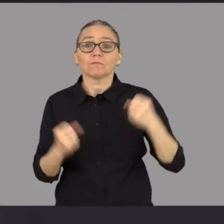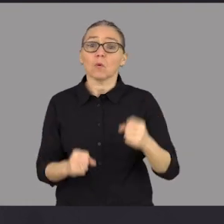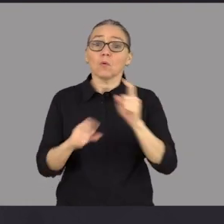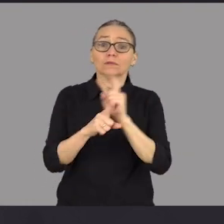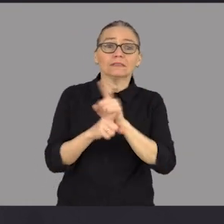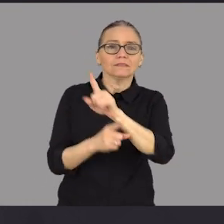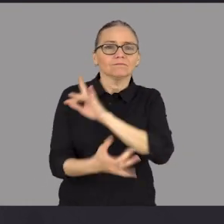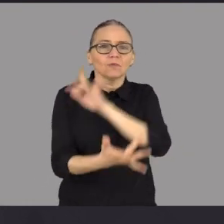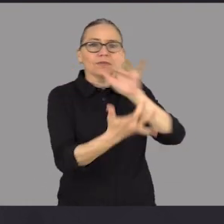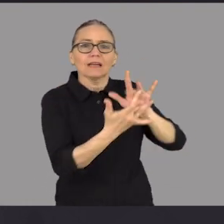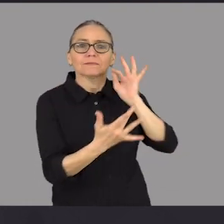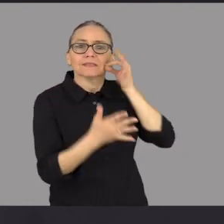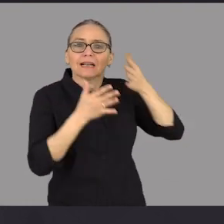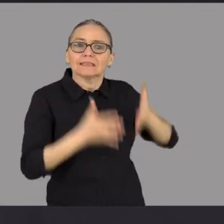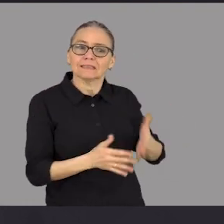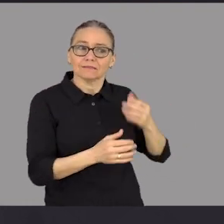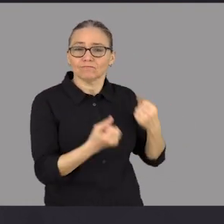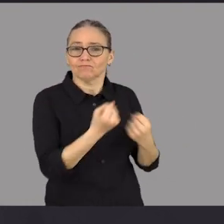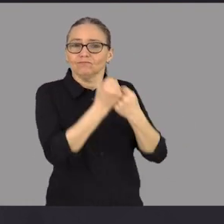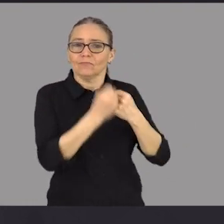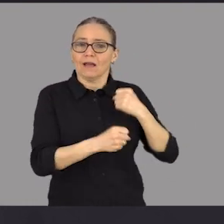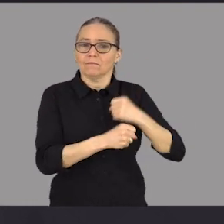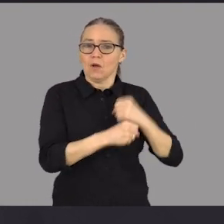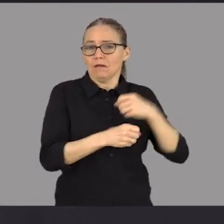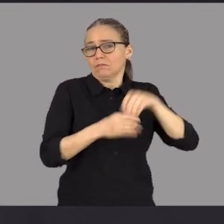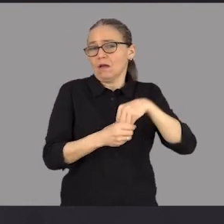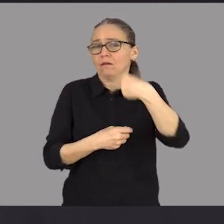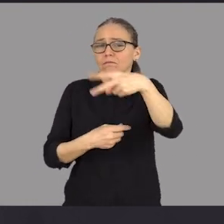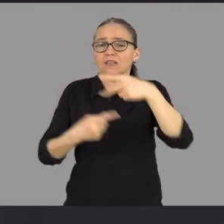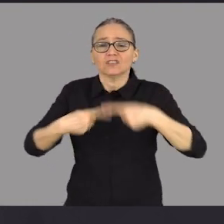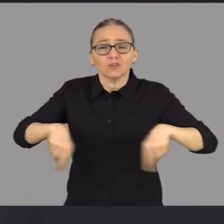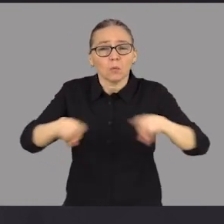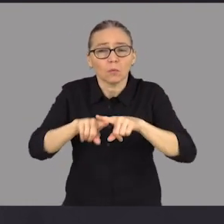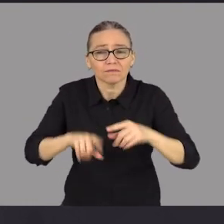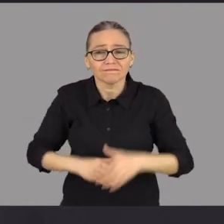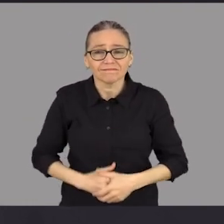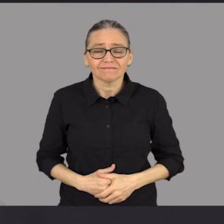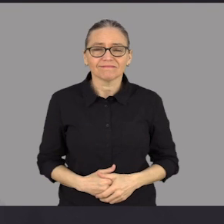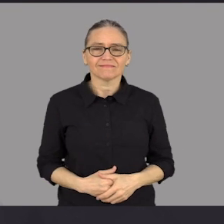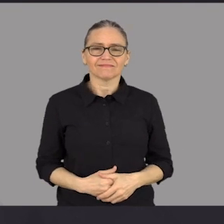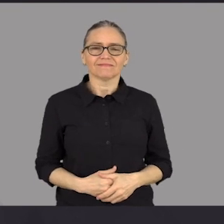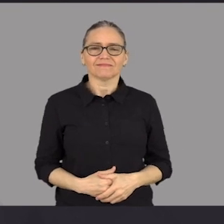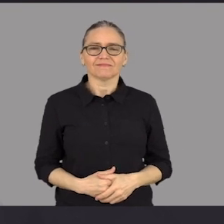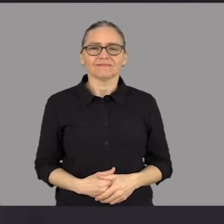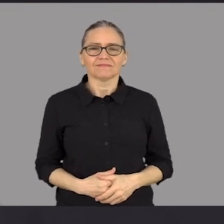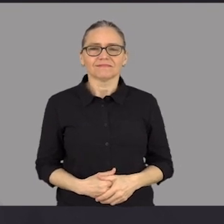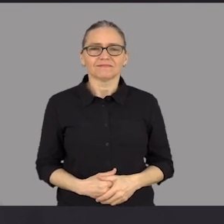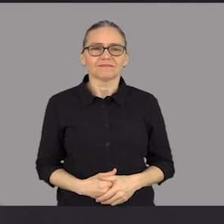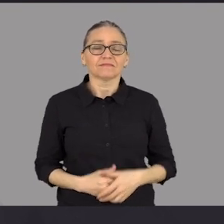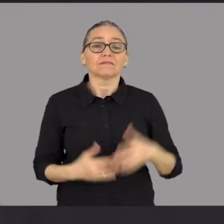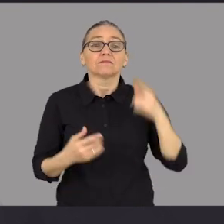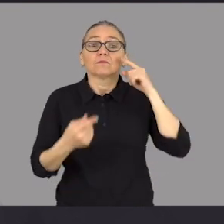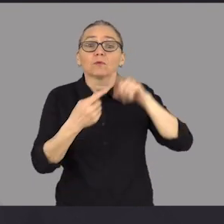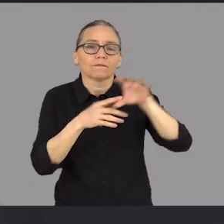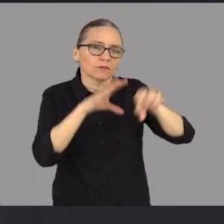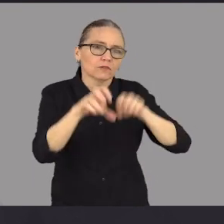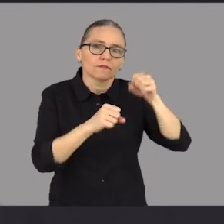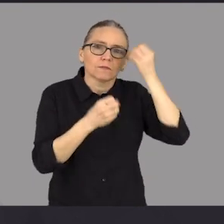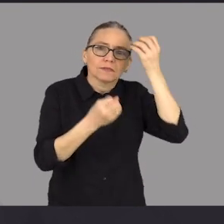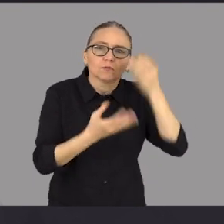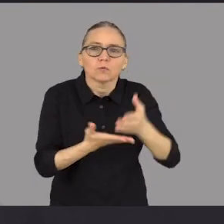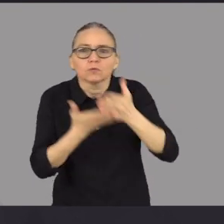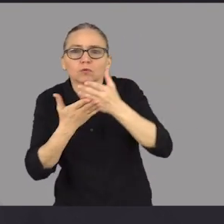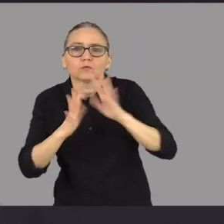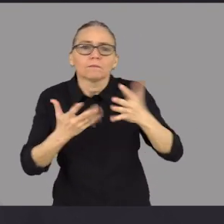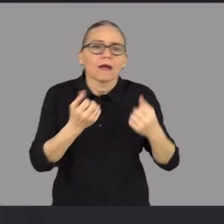career development and advancing inclusion in the workforce. You can also learn more about Mentorability on CASE website.